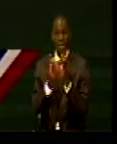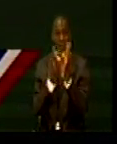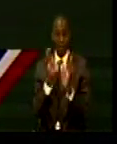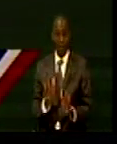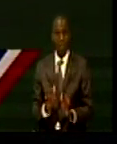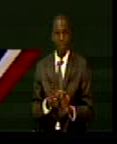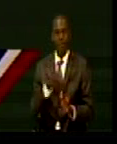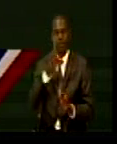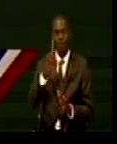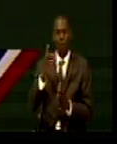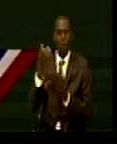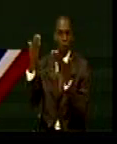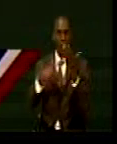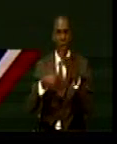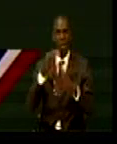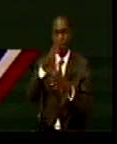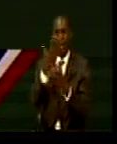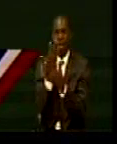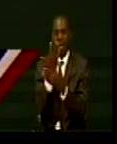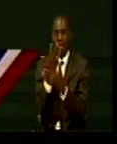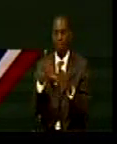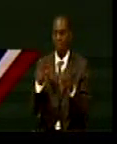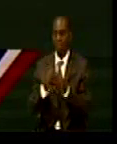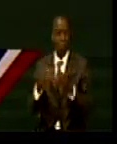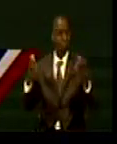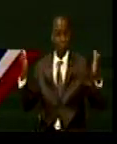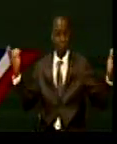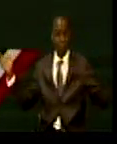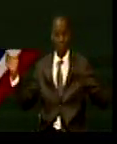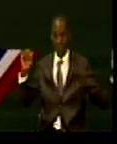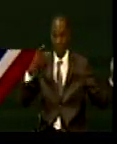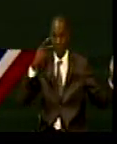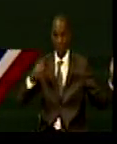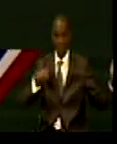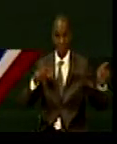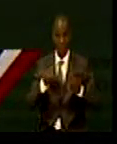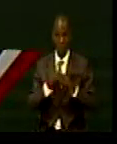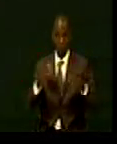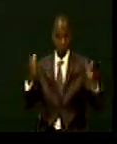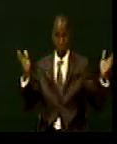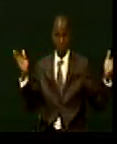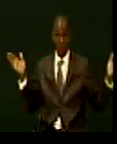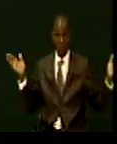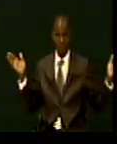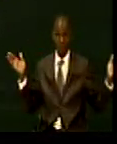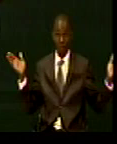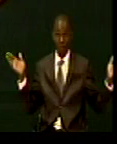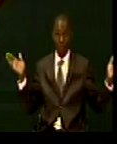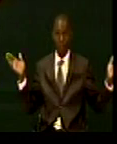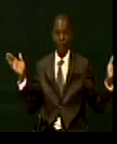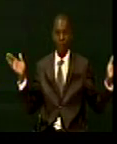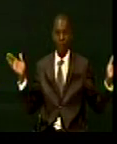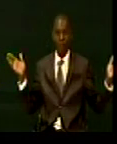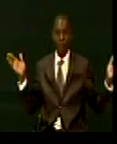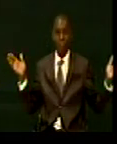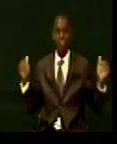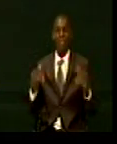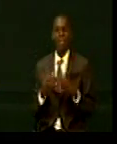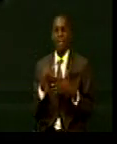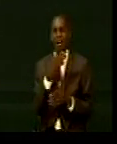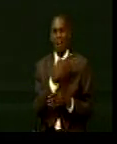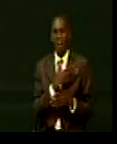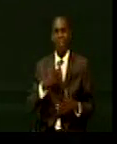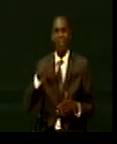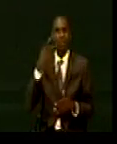your hand like this. Are you seeing me there? You stretch out your hand like this, and then you see Jesus